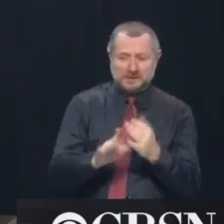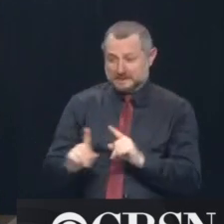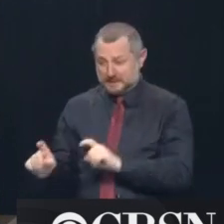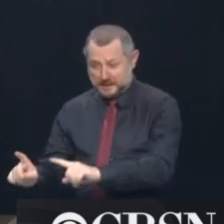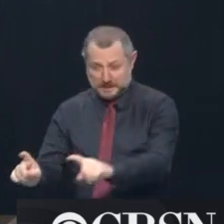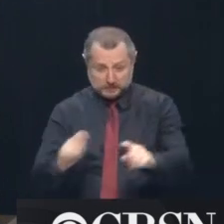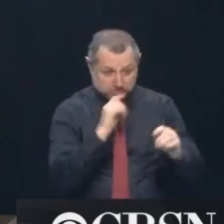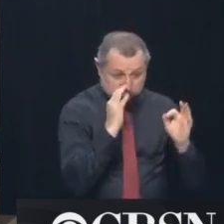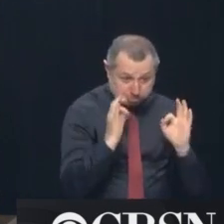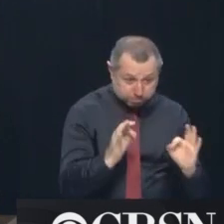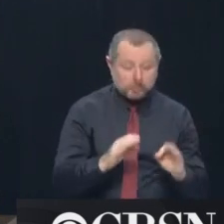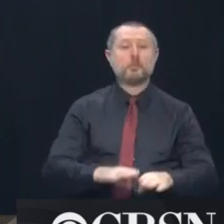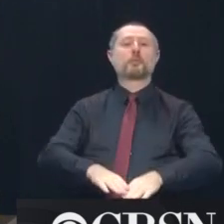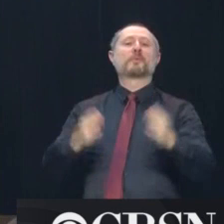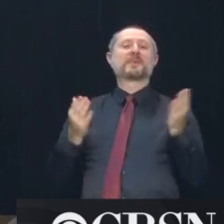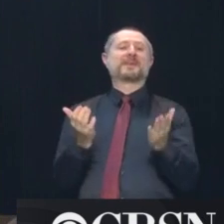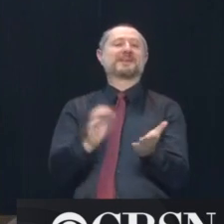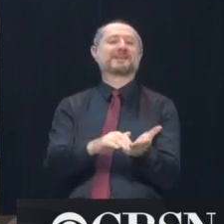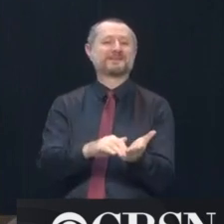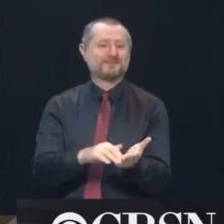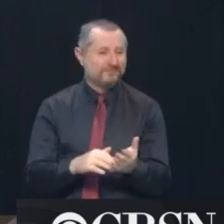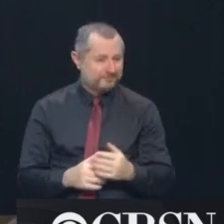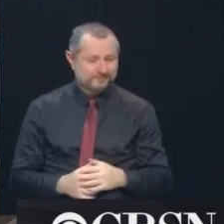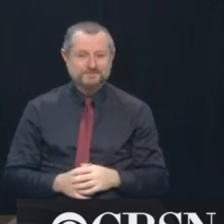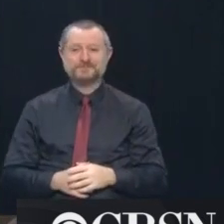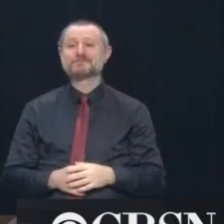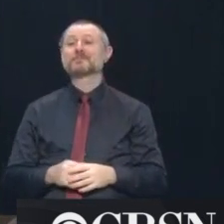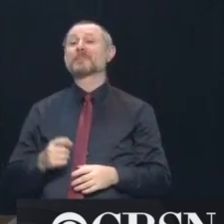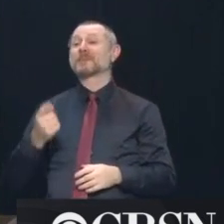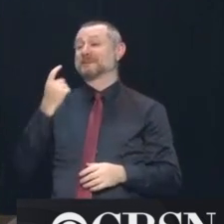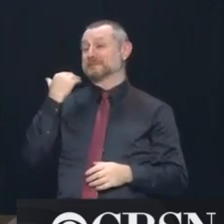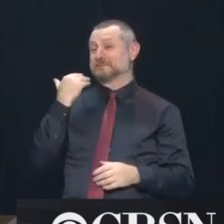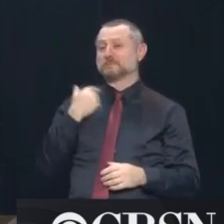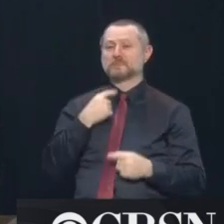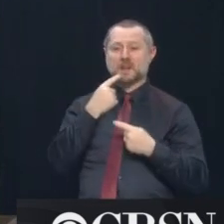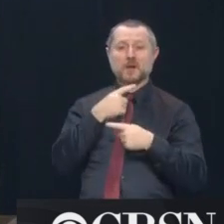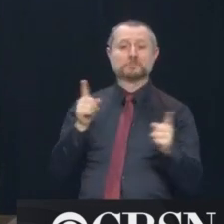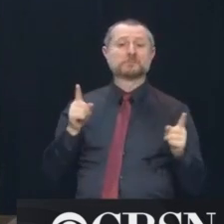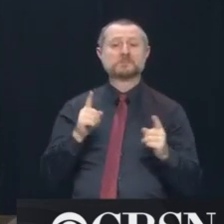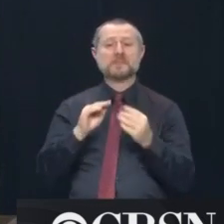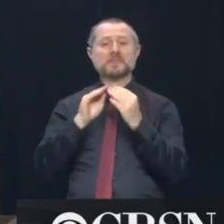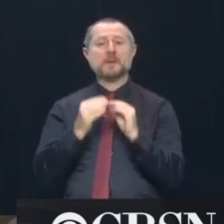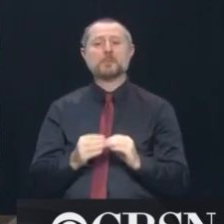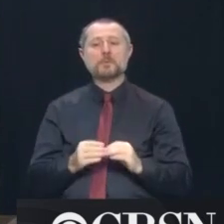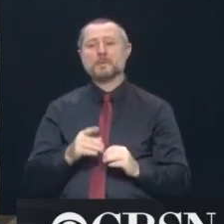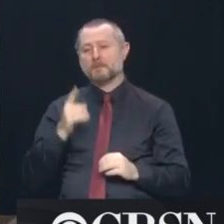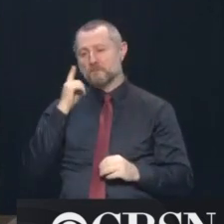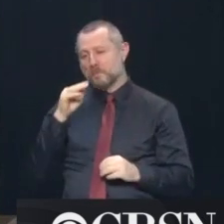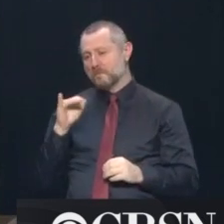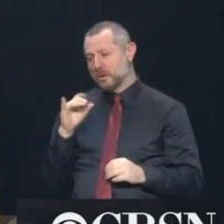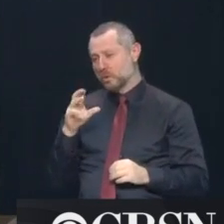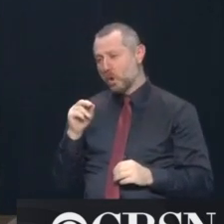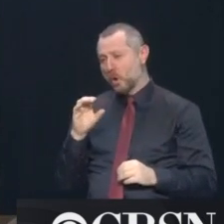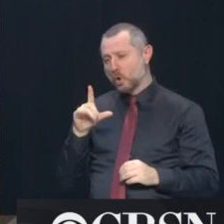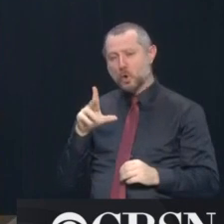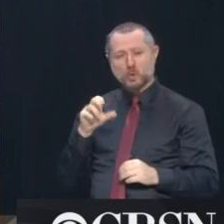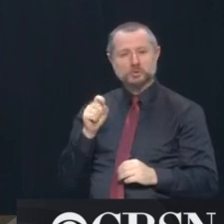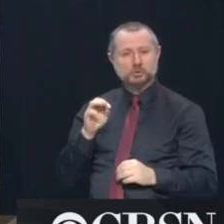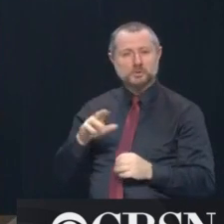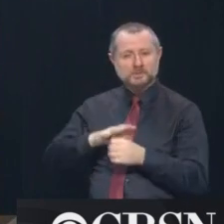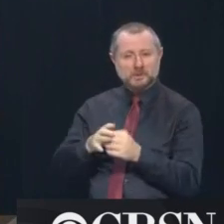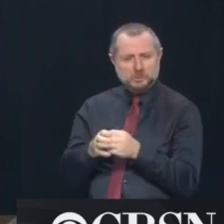We announced the most recent data and microclusters. We have nothing new